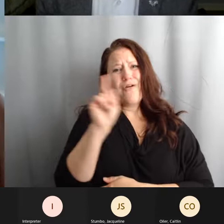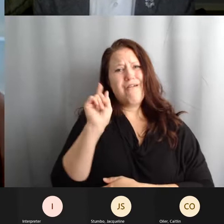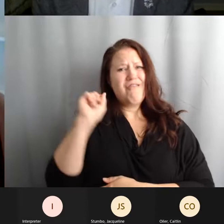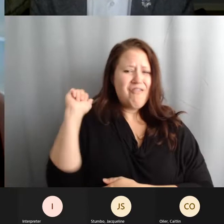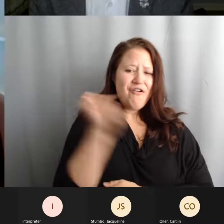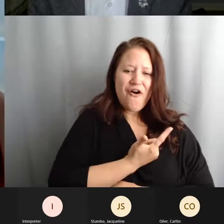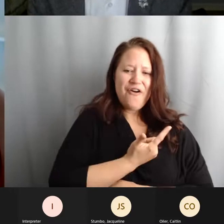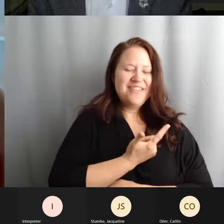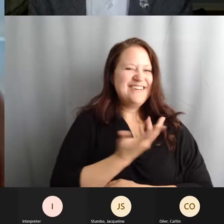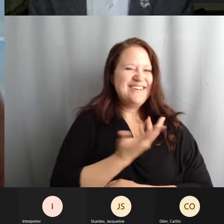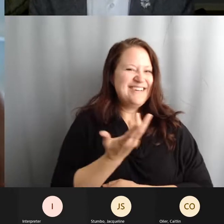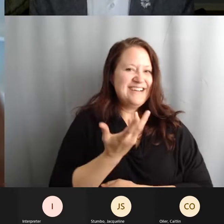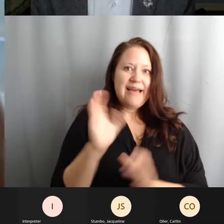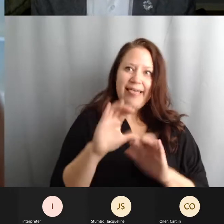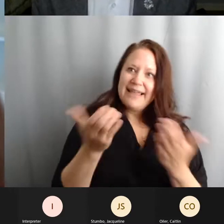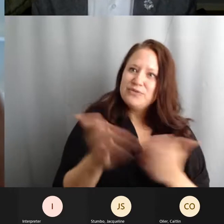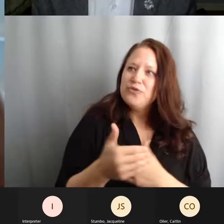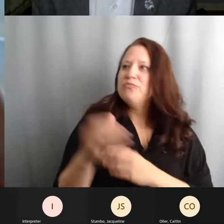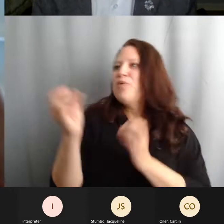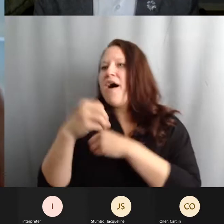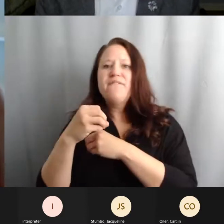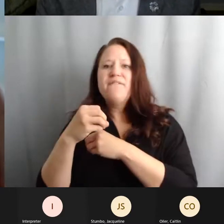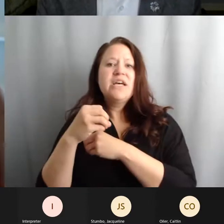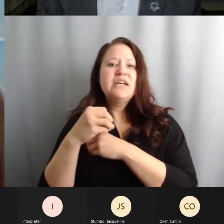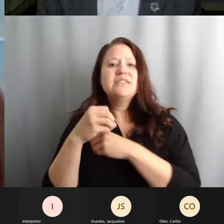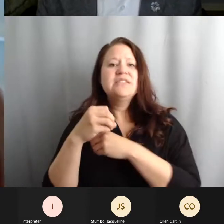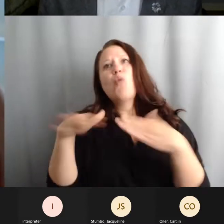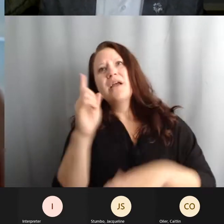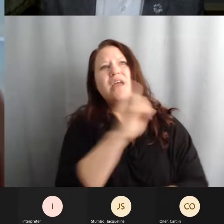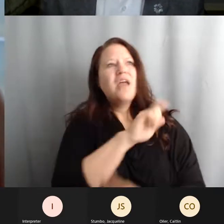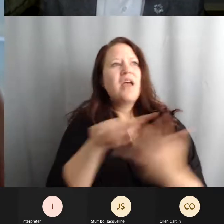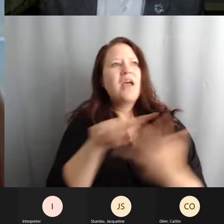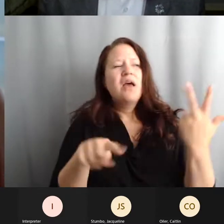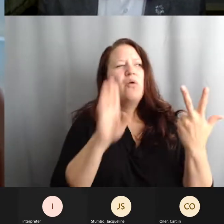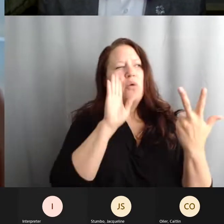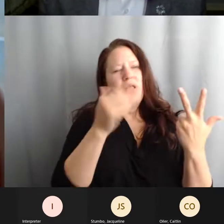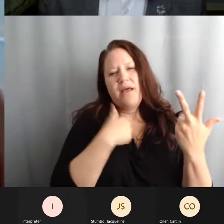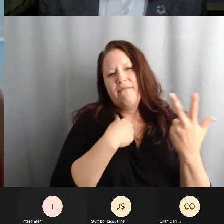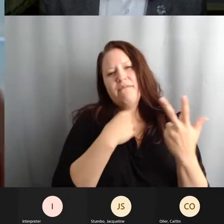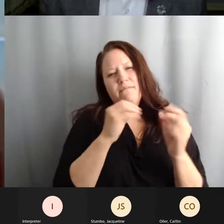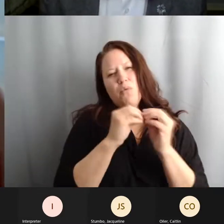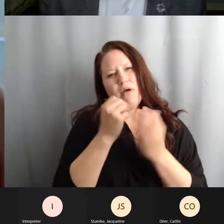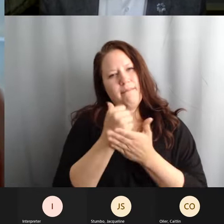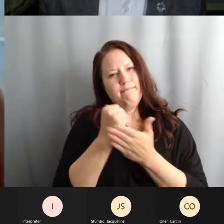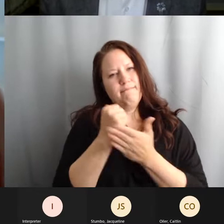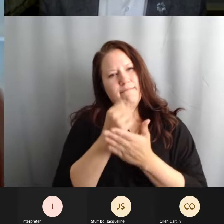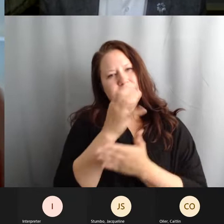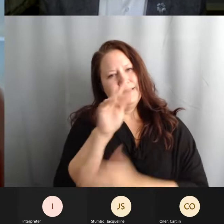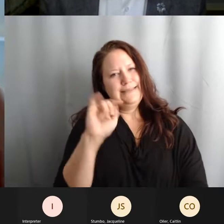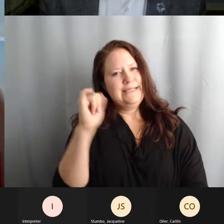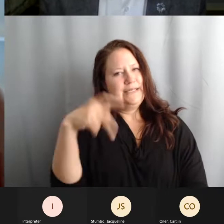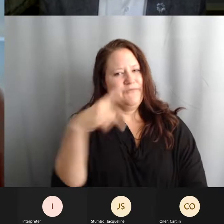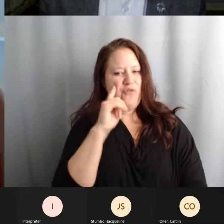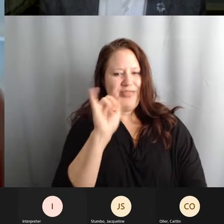the classroom or in an office or walking down the street. So we'll have some more on that coming out shortly.